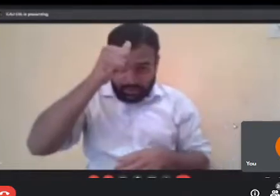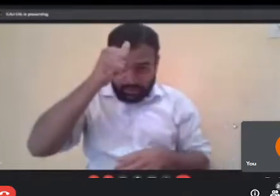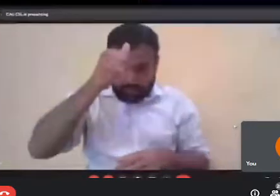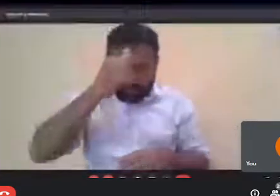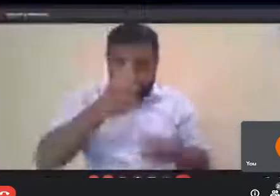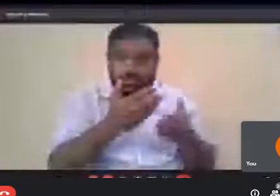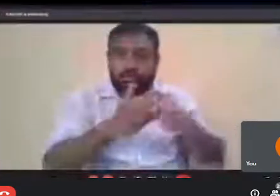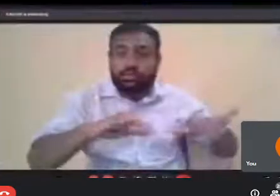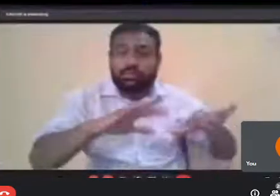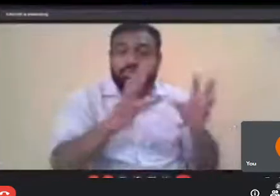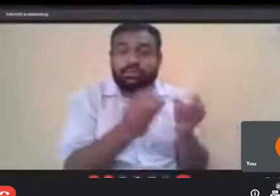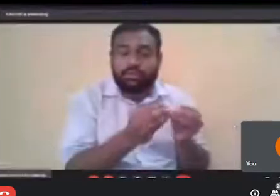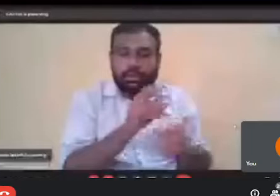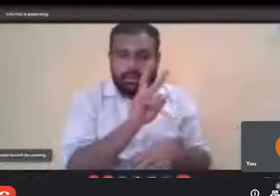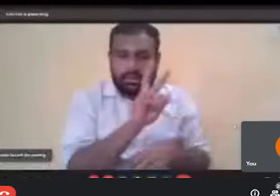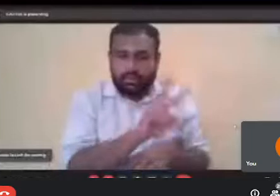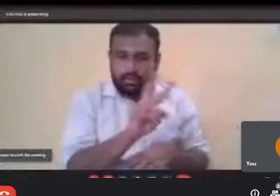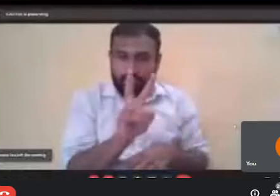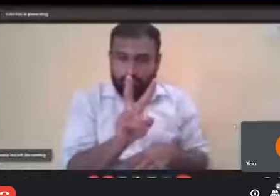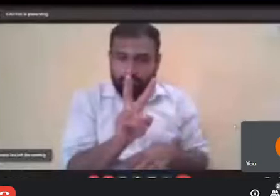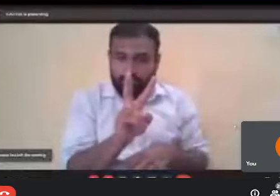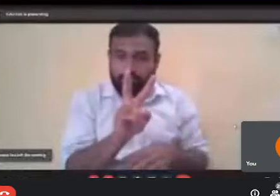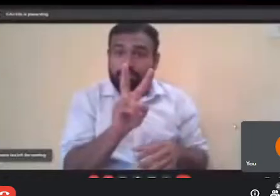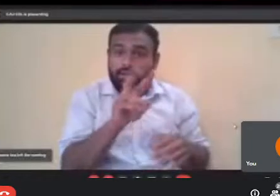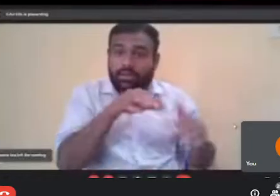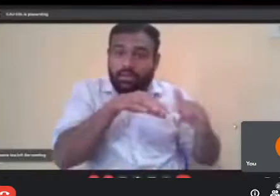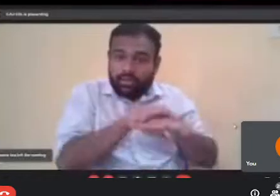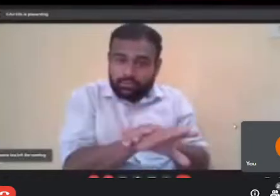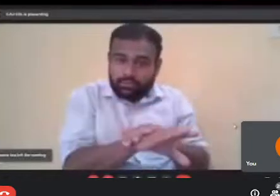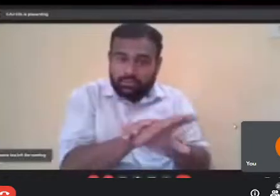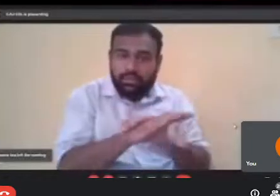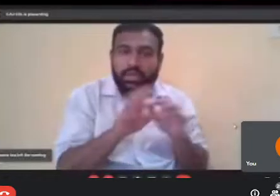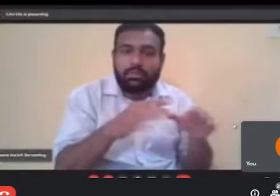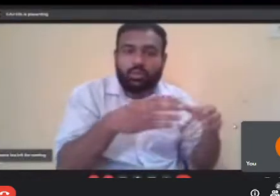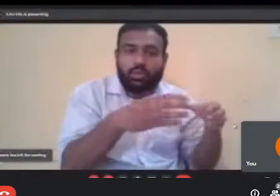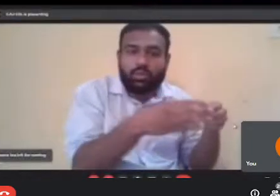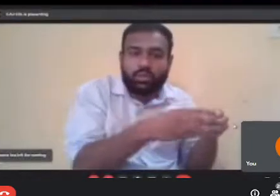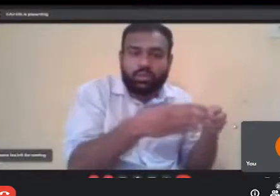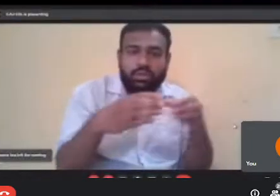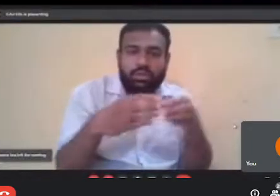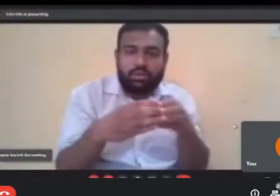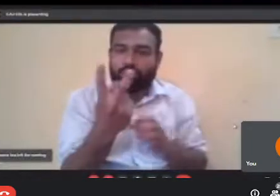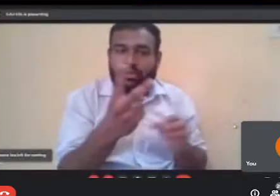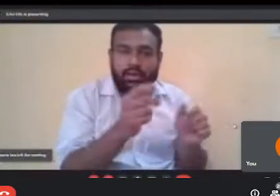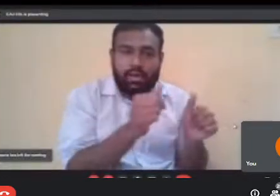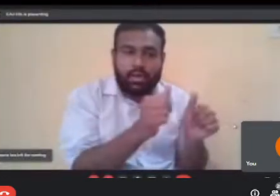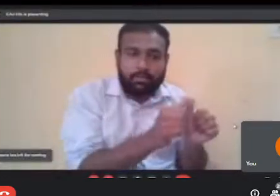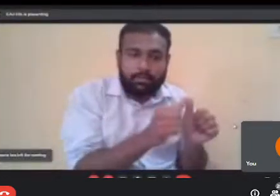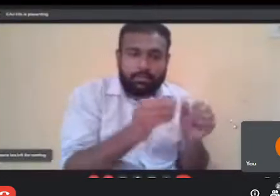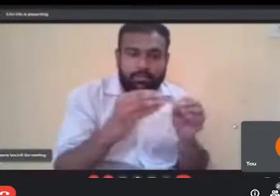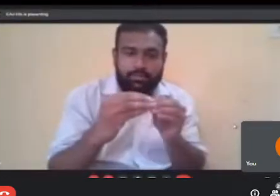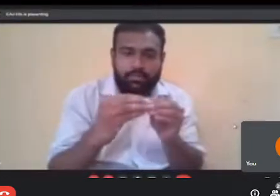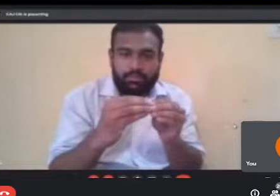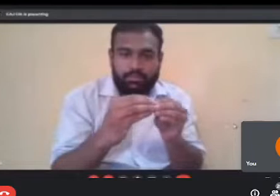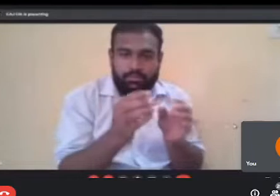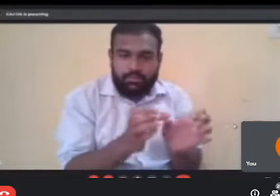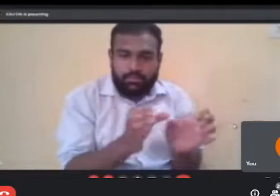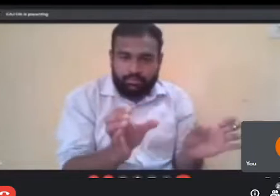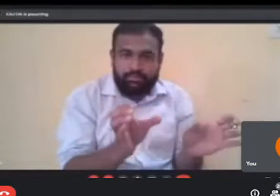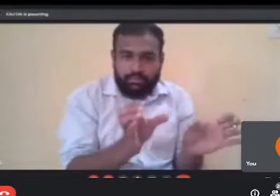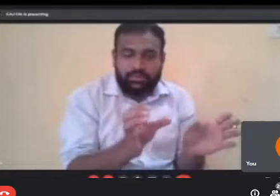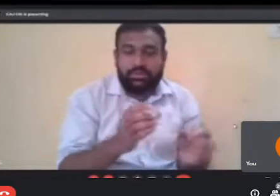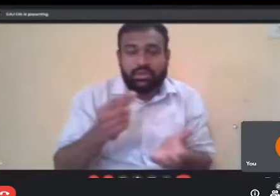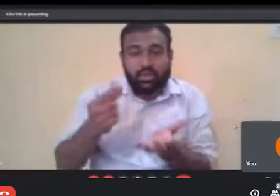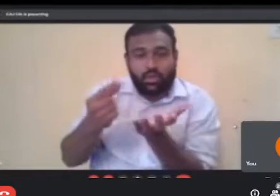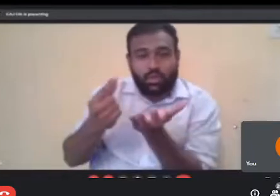33 in Hindi students, 22. Inside that we have a group of two groups, A and